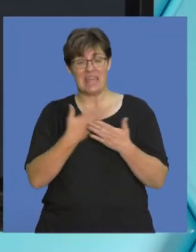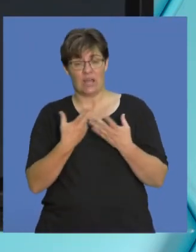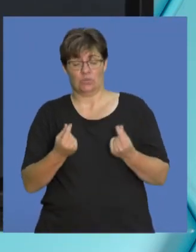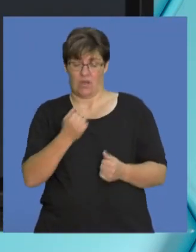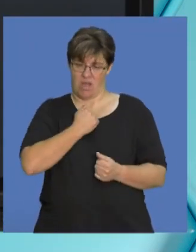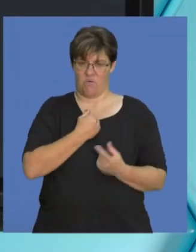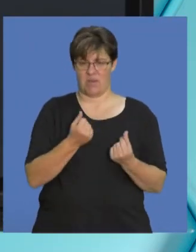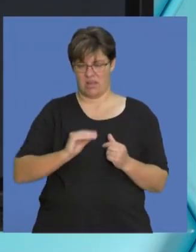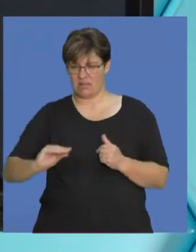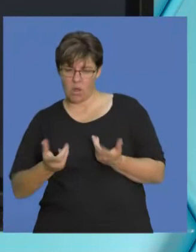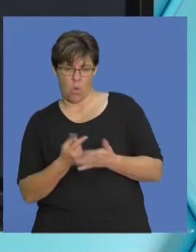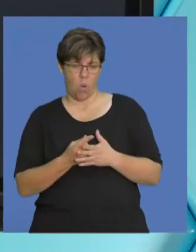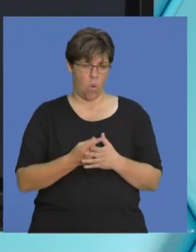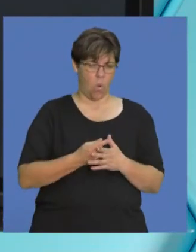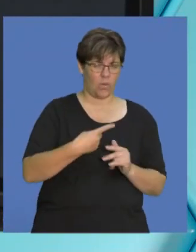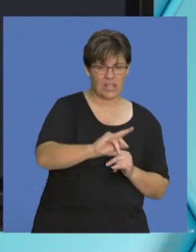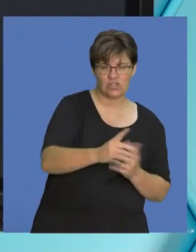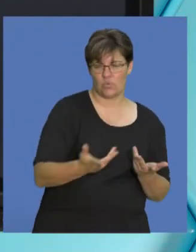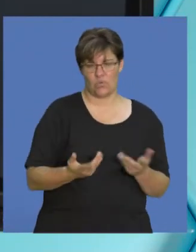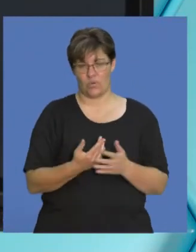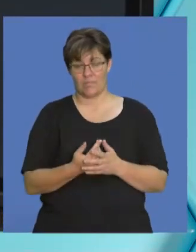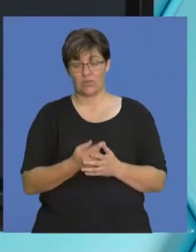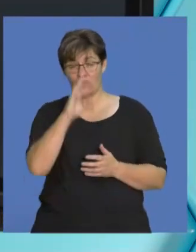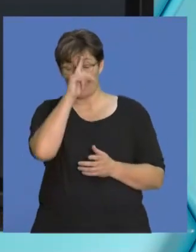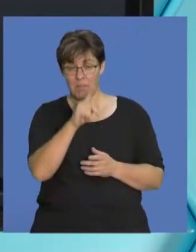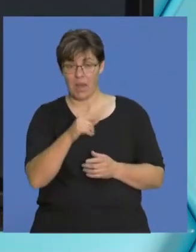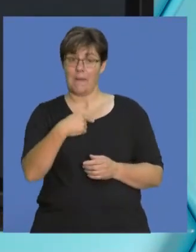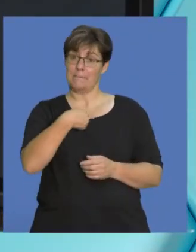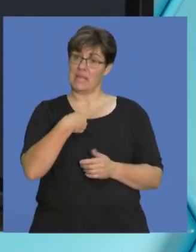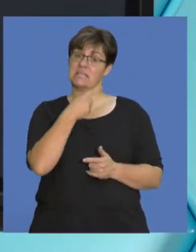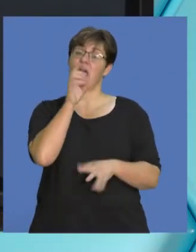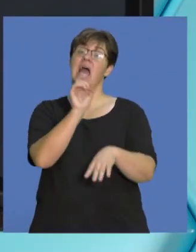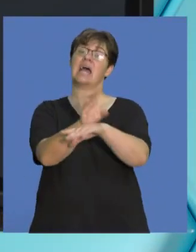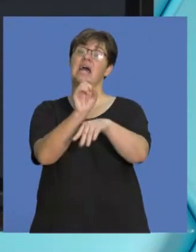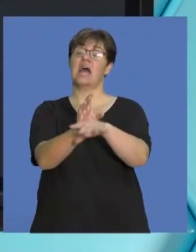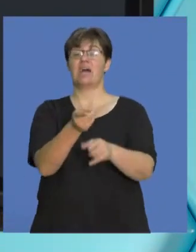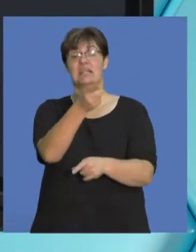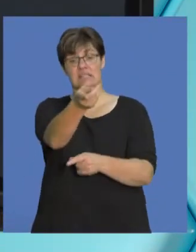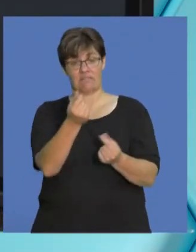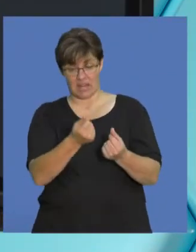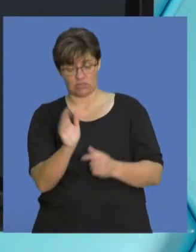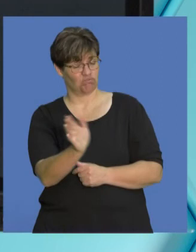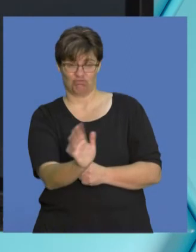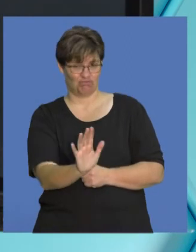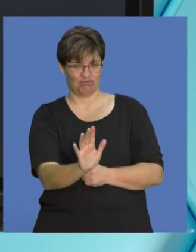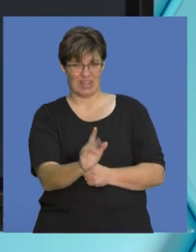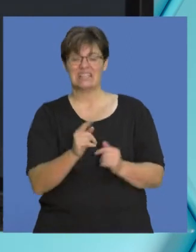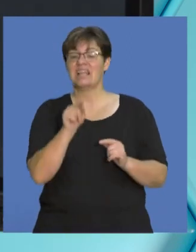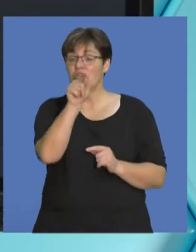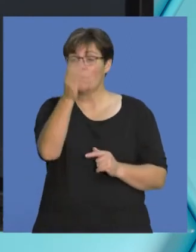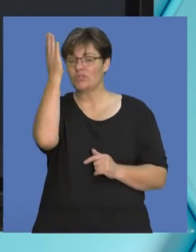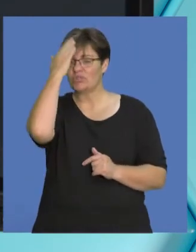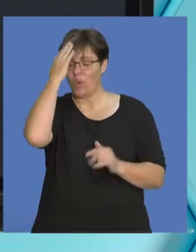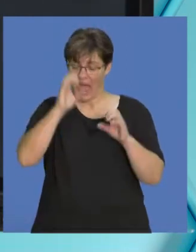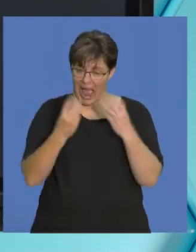our money. But remember, none of the things that I said constituted as financial advice. It was just merely the